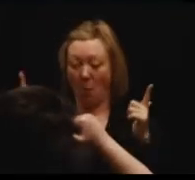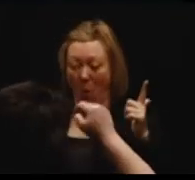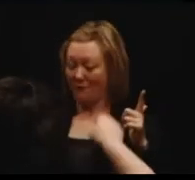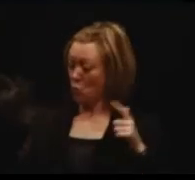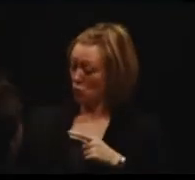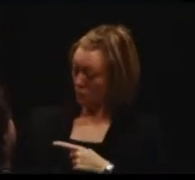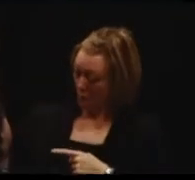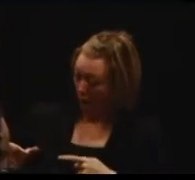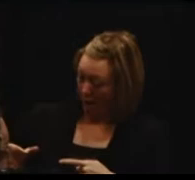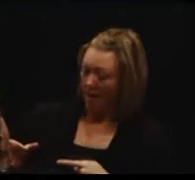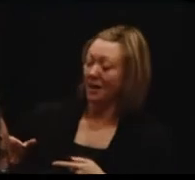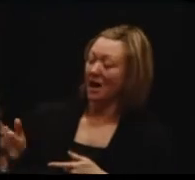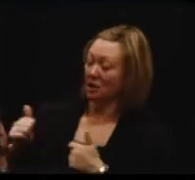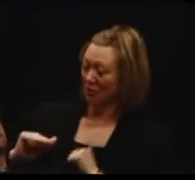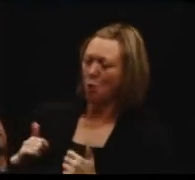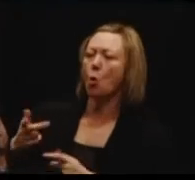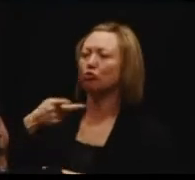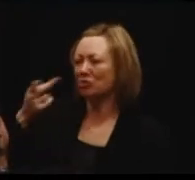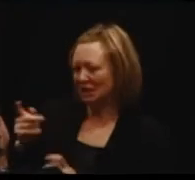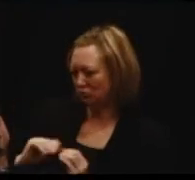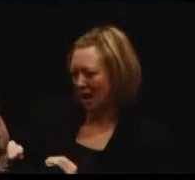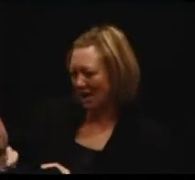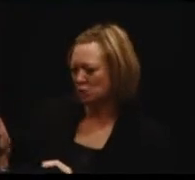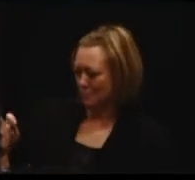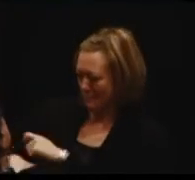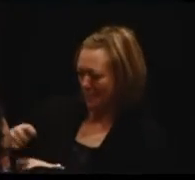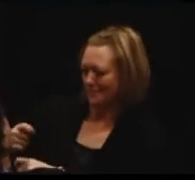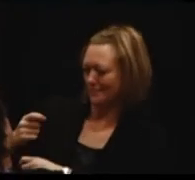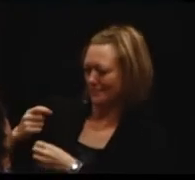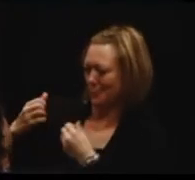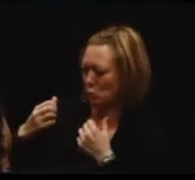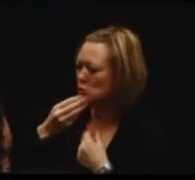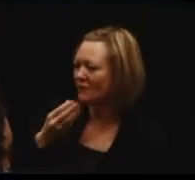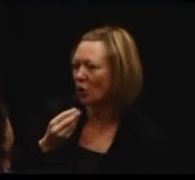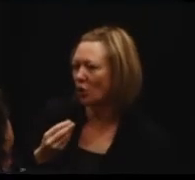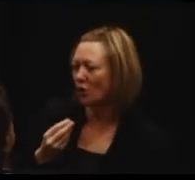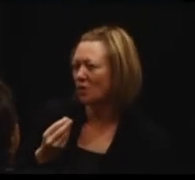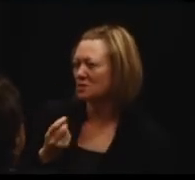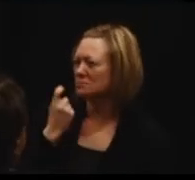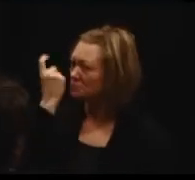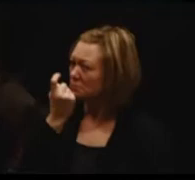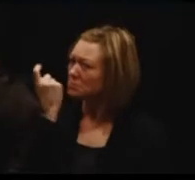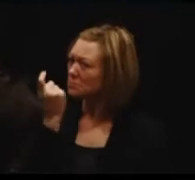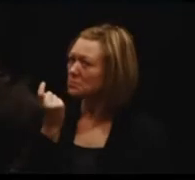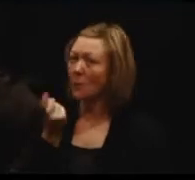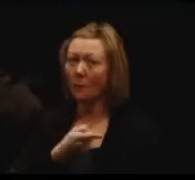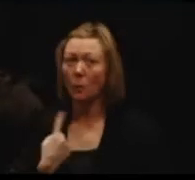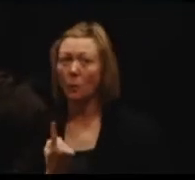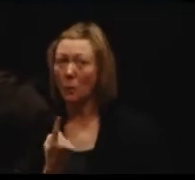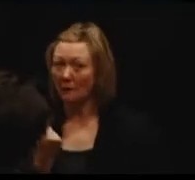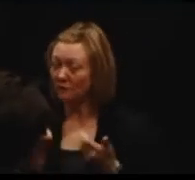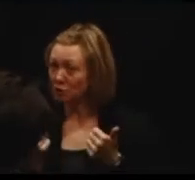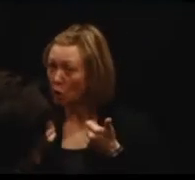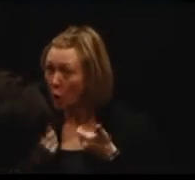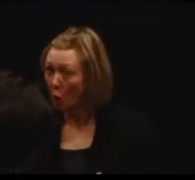useful. And the question is, you know, have we lost that apprenticeship thing and have as companies,